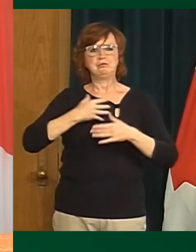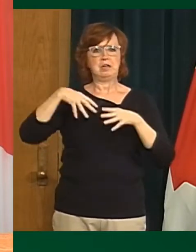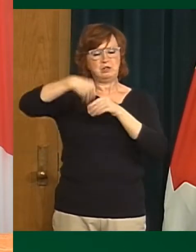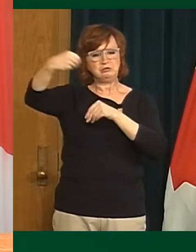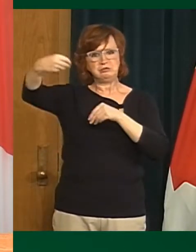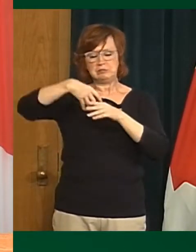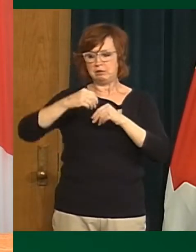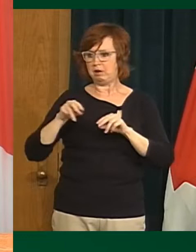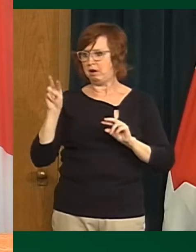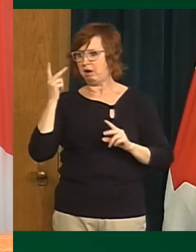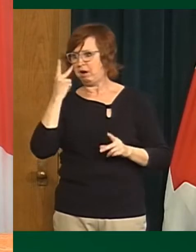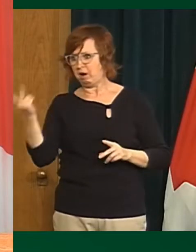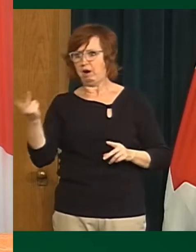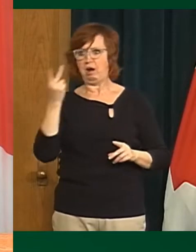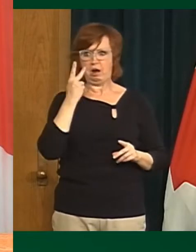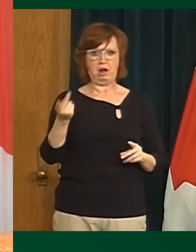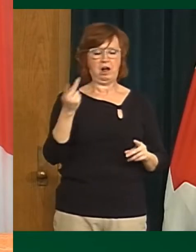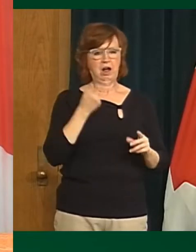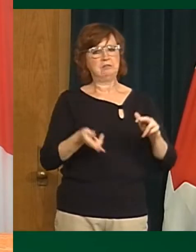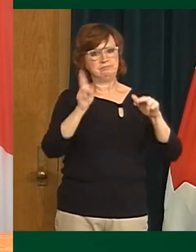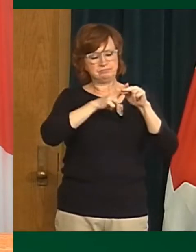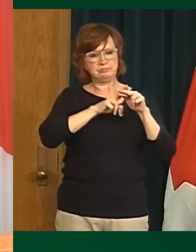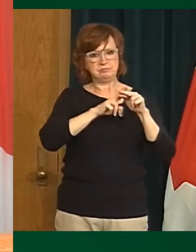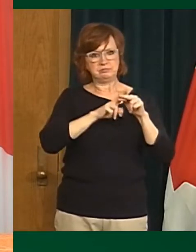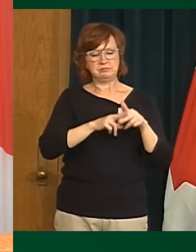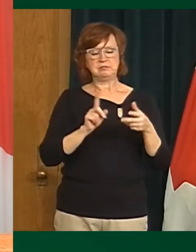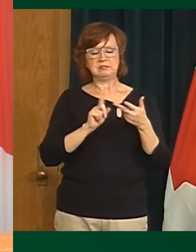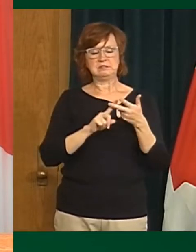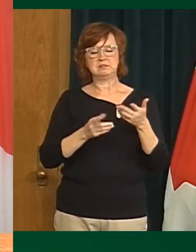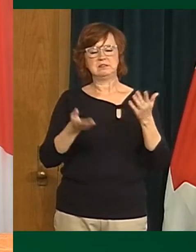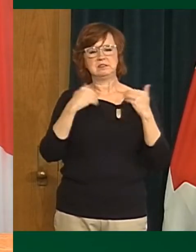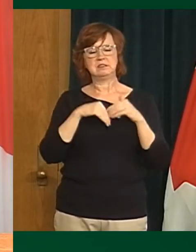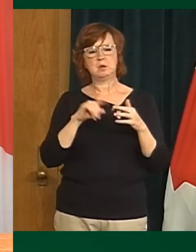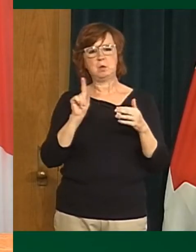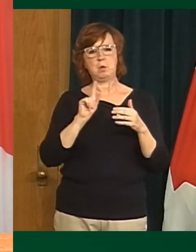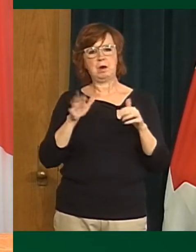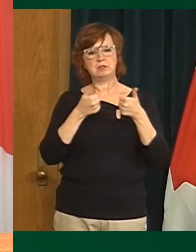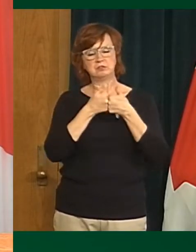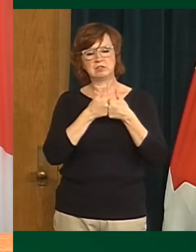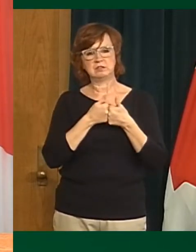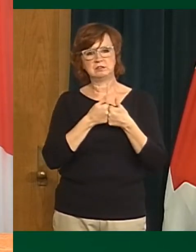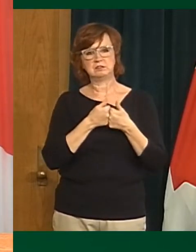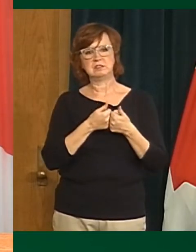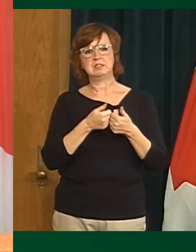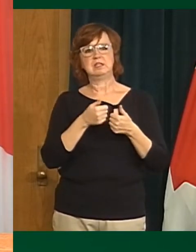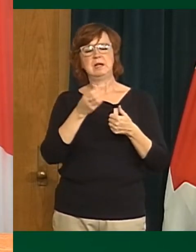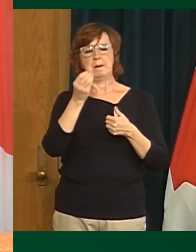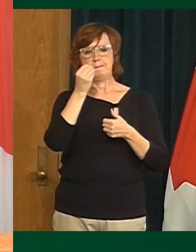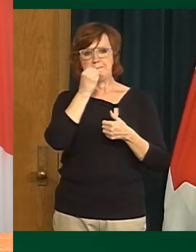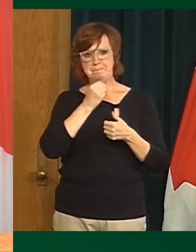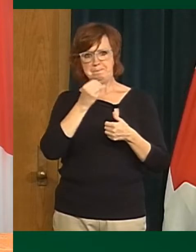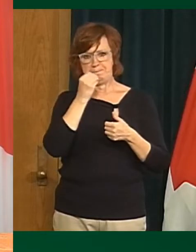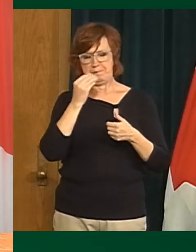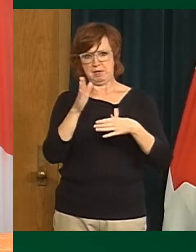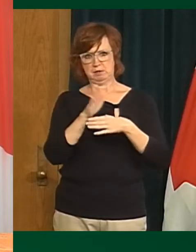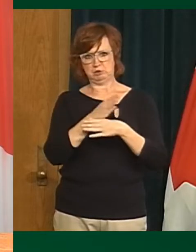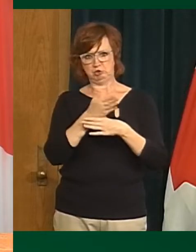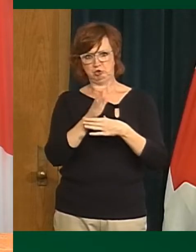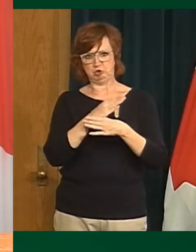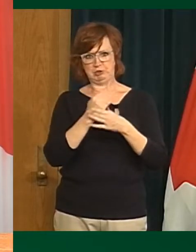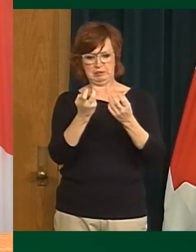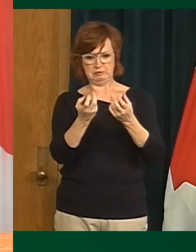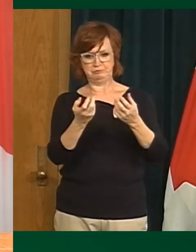we already know that getting together around food is high risk. We have had large transmission events in the past before the gathering limits were